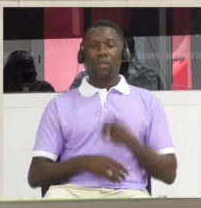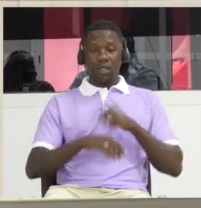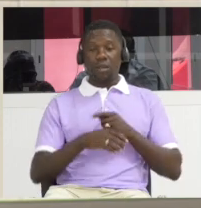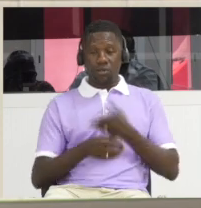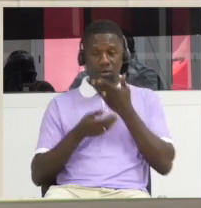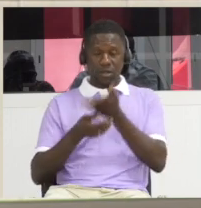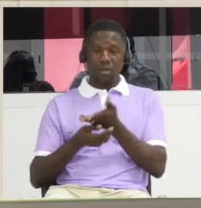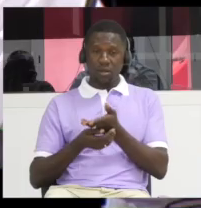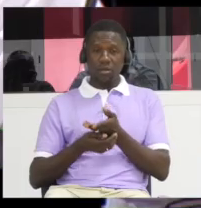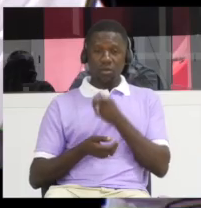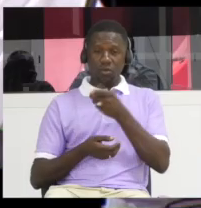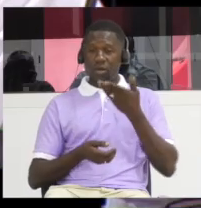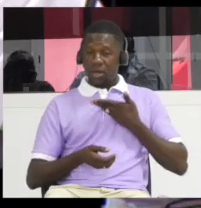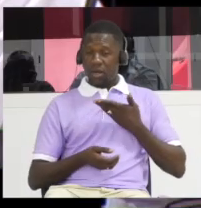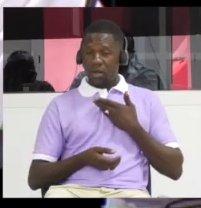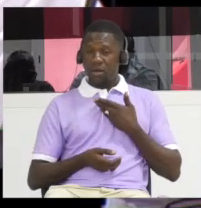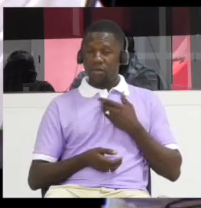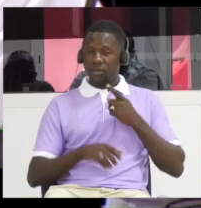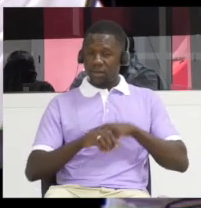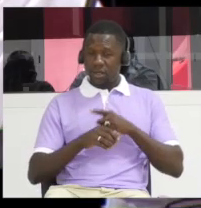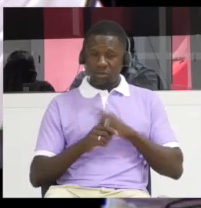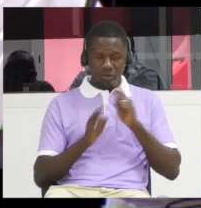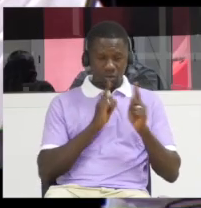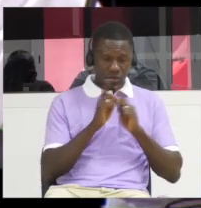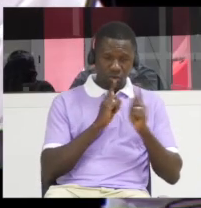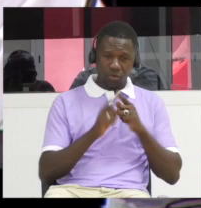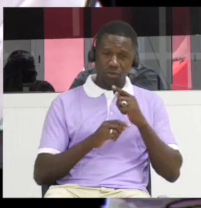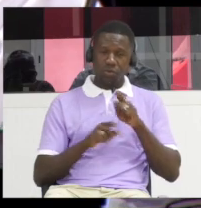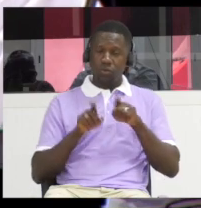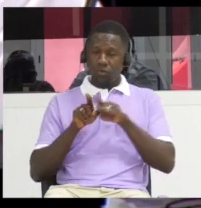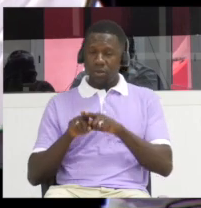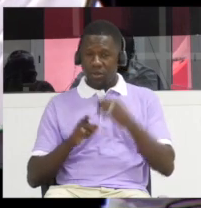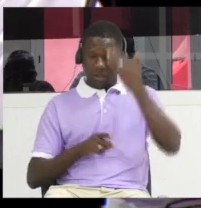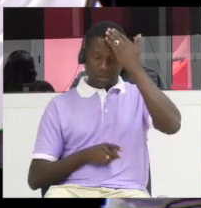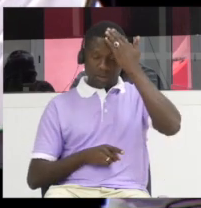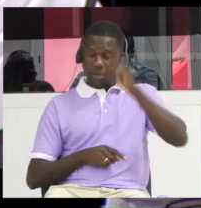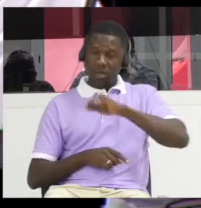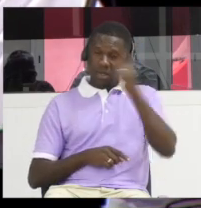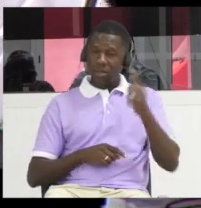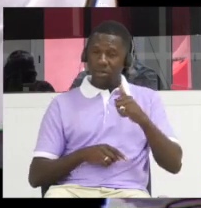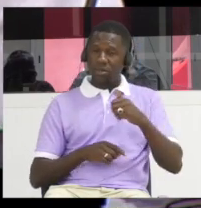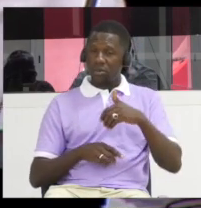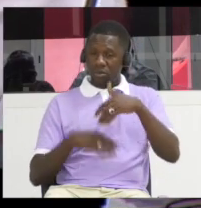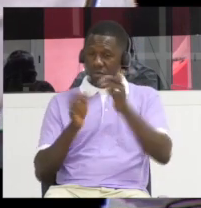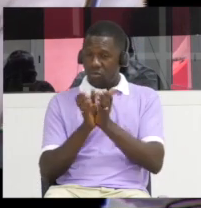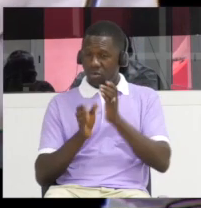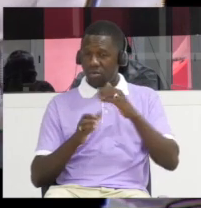did you have occasion to discuss with Jara and the entourage there?